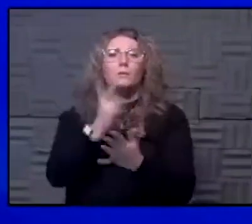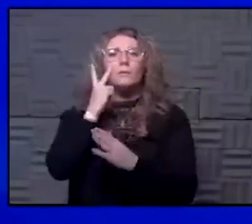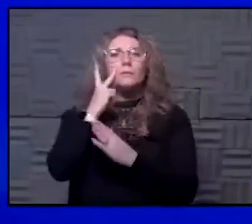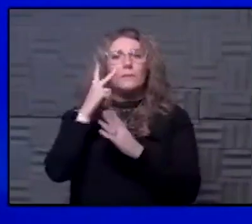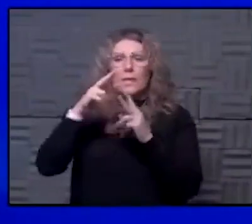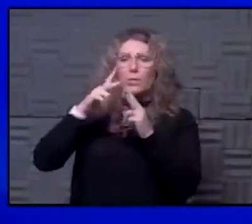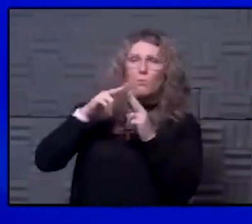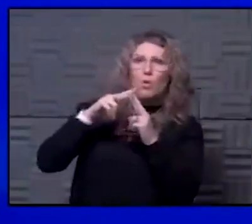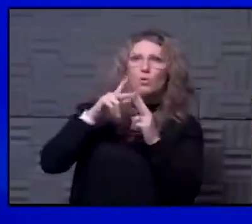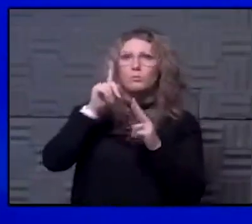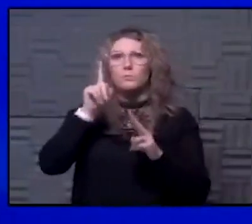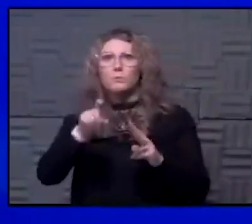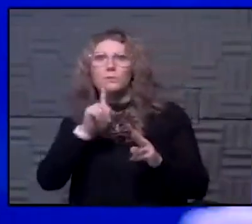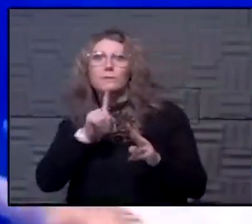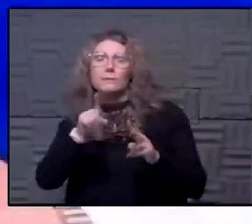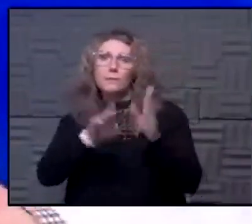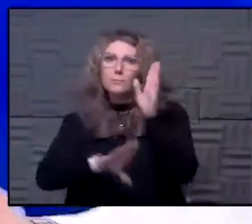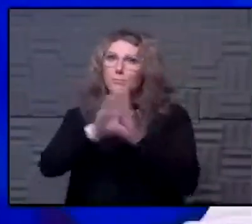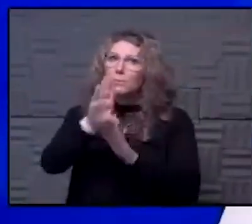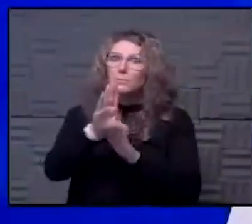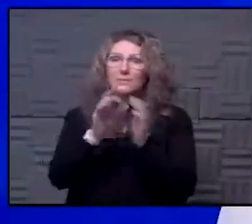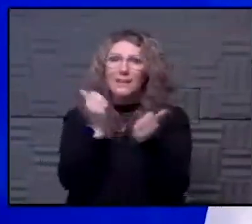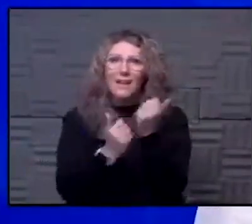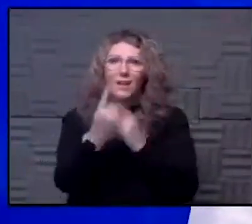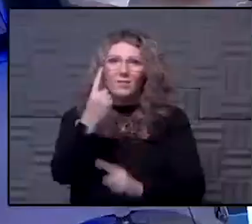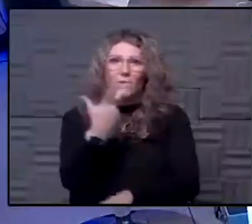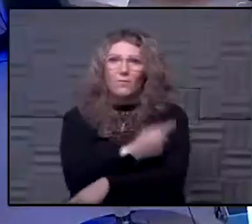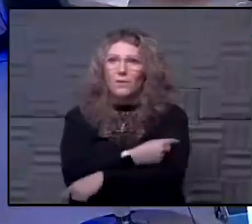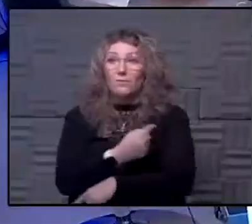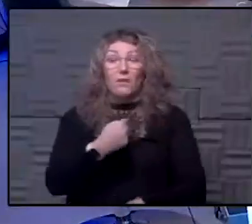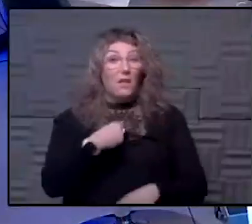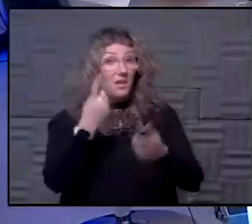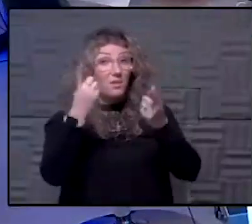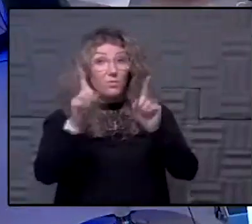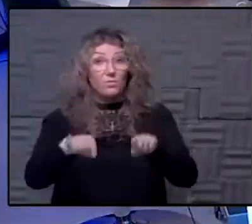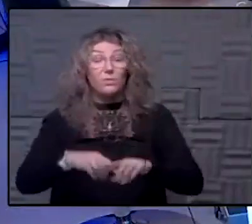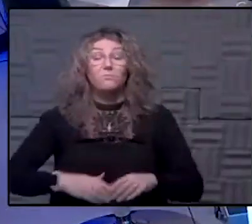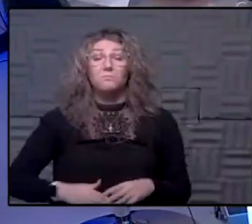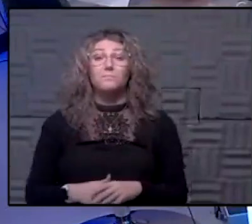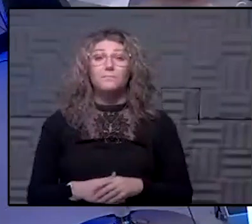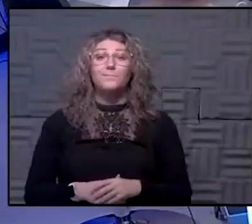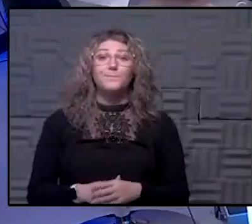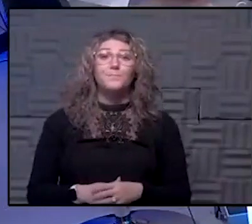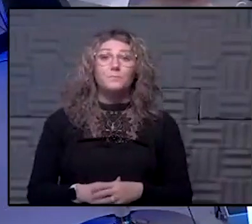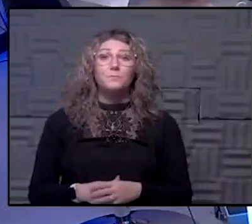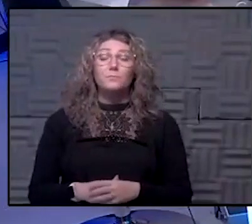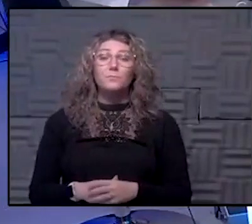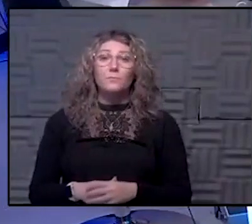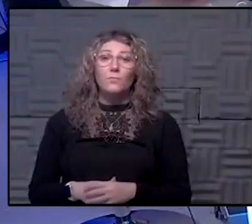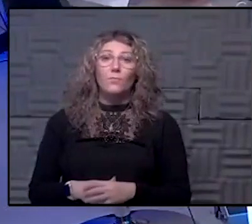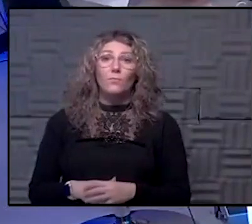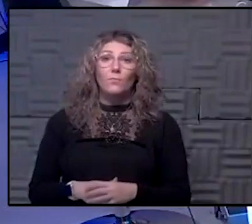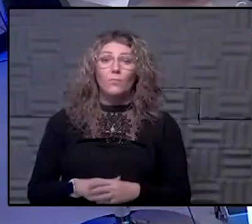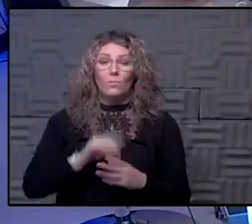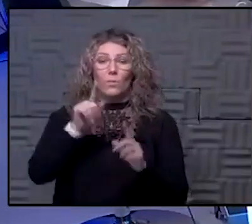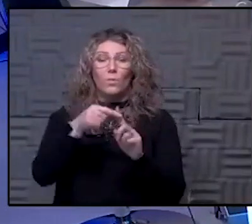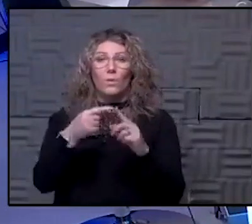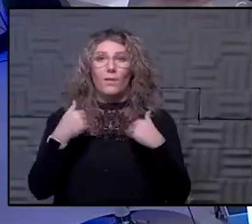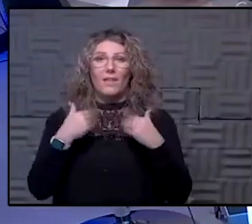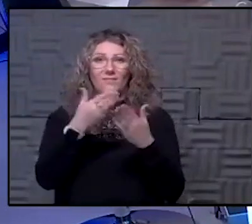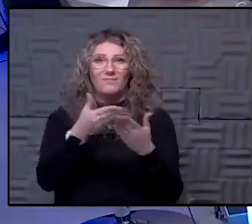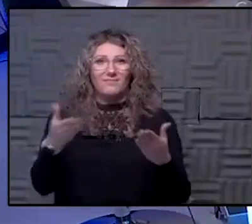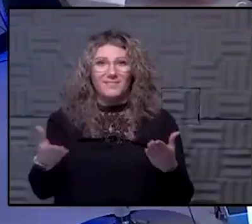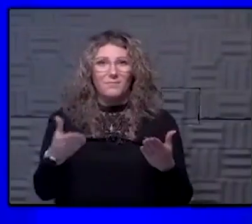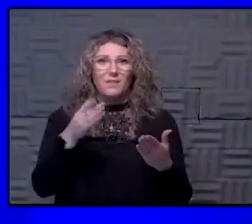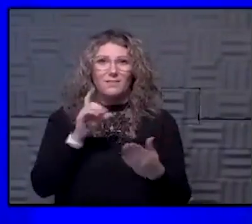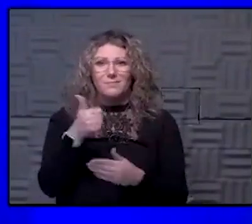partnerships really thrive in order to get everybody vaccinated. Hawk? No, I agree. I mean, I think it's, once we can have the supply and